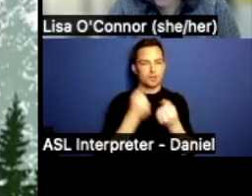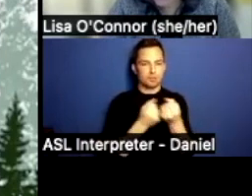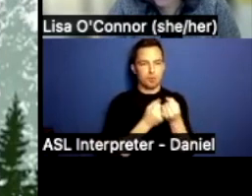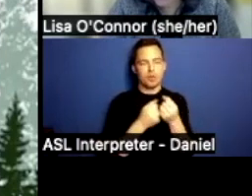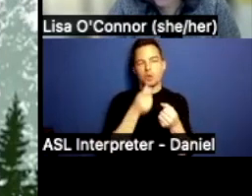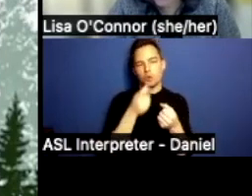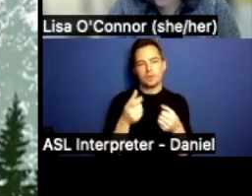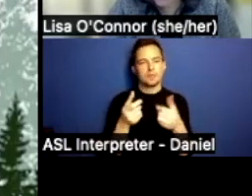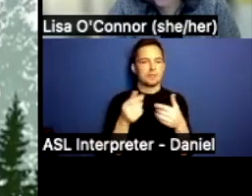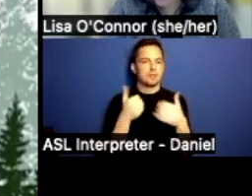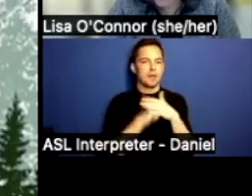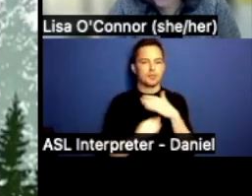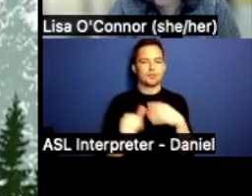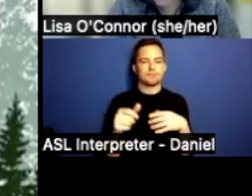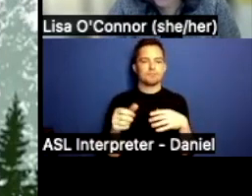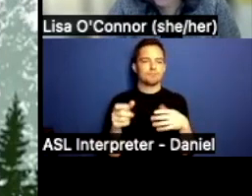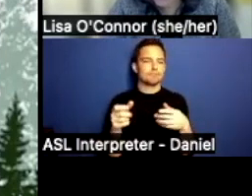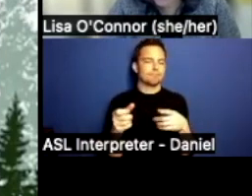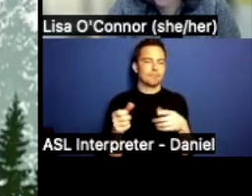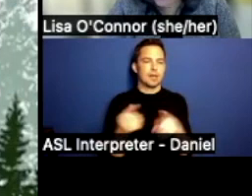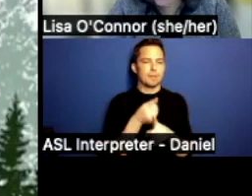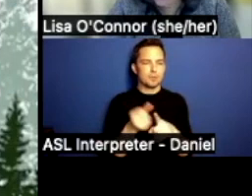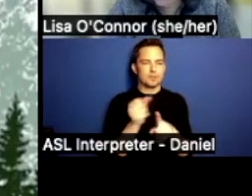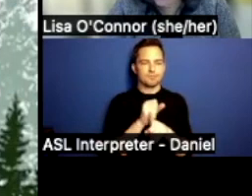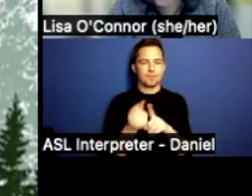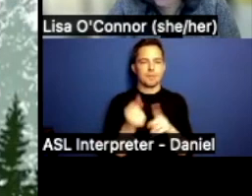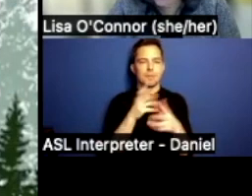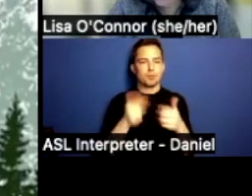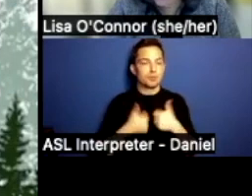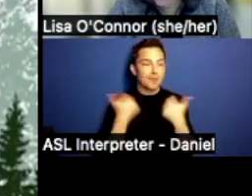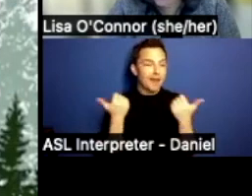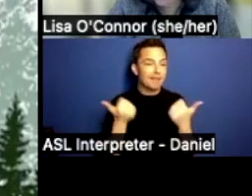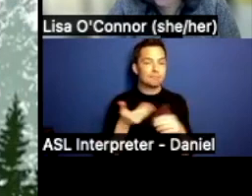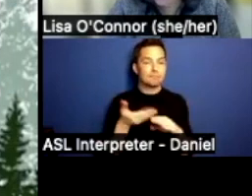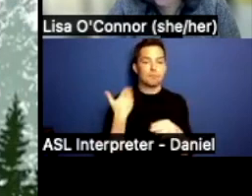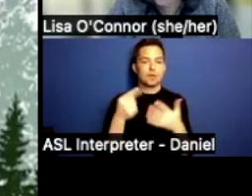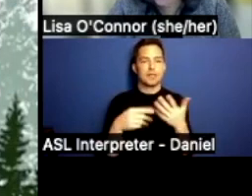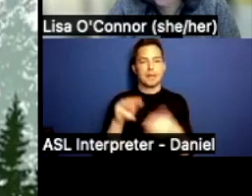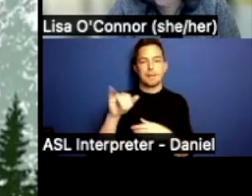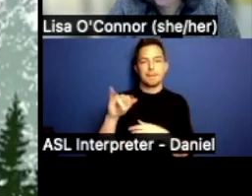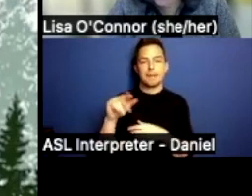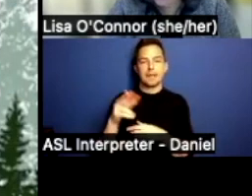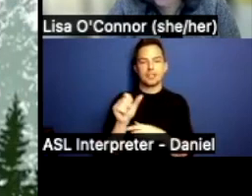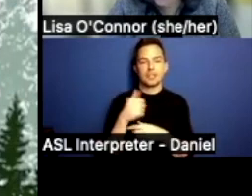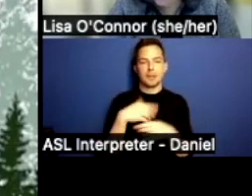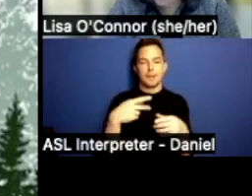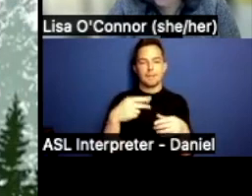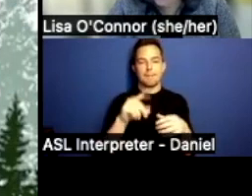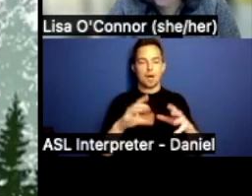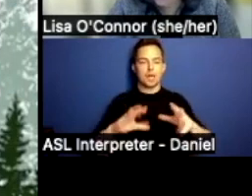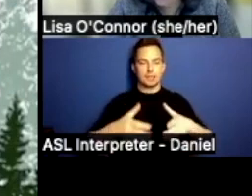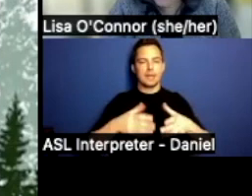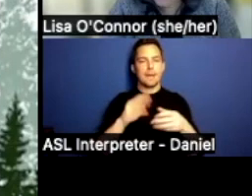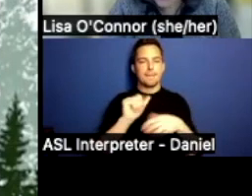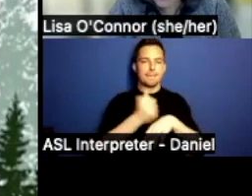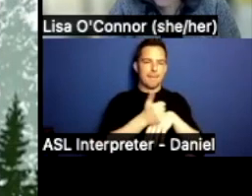experiences, whether as survivors, bystanders, or people who have harmed. And Mingus has a pod mapping worksheet so that survivors